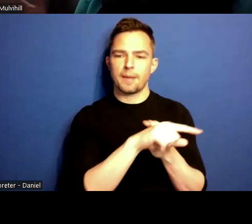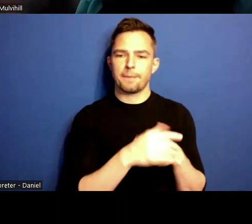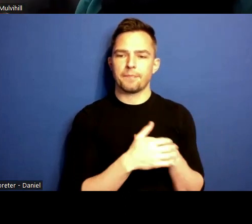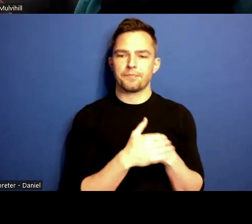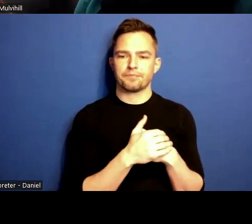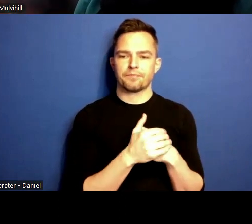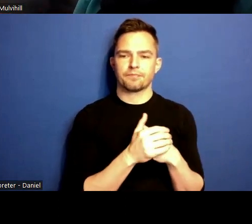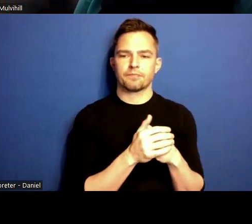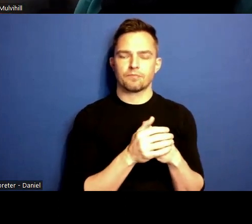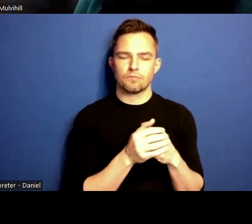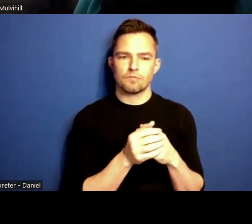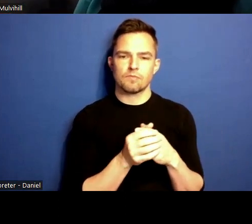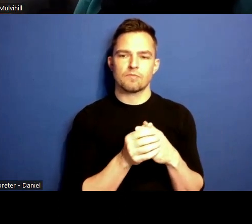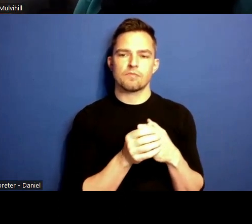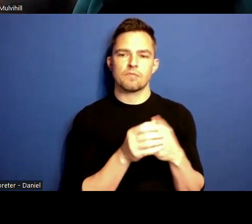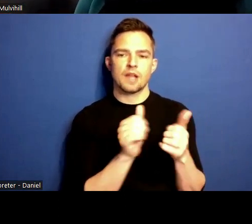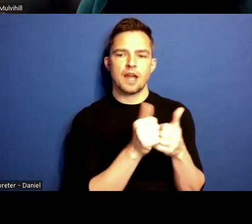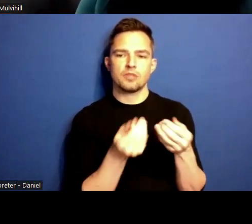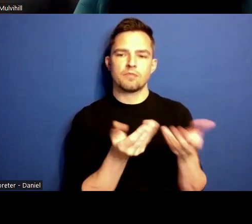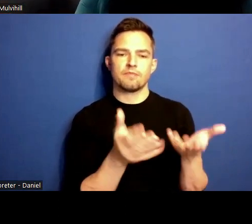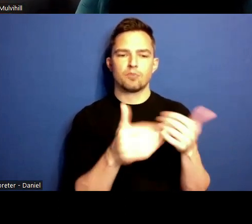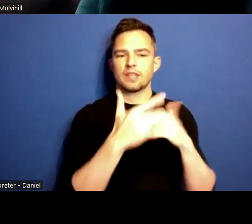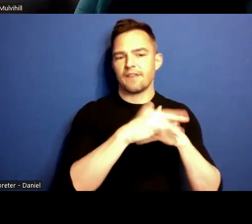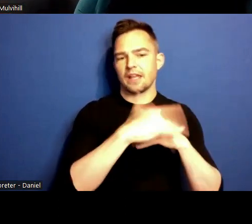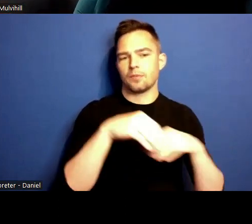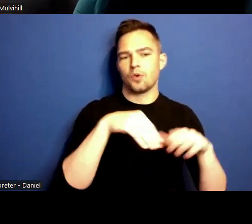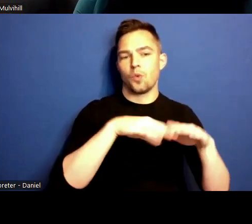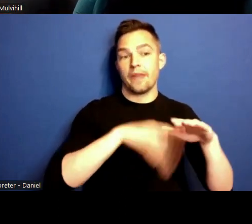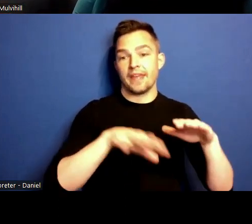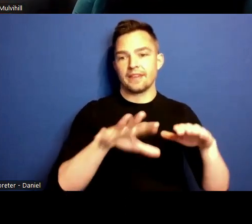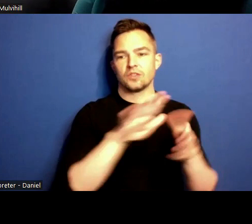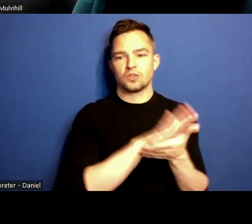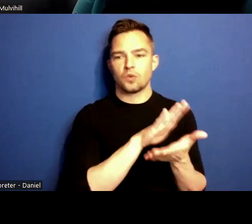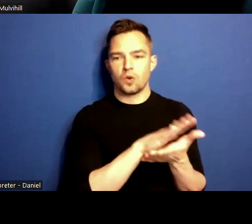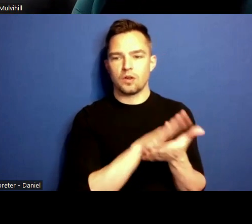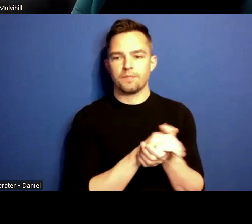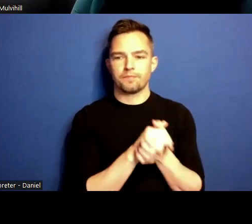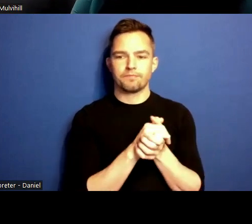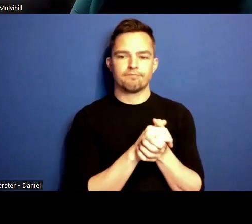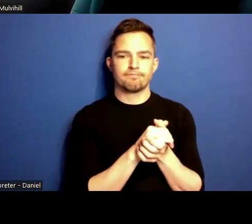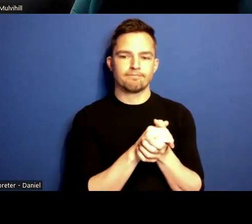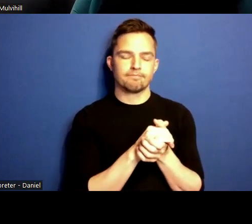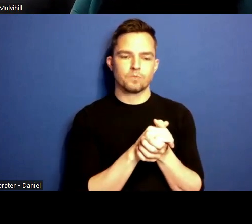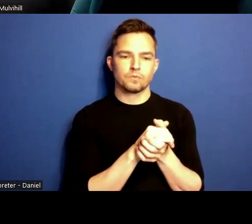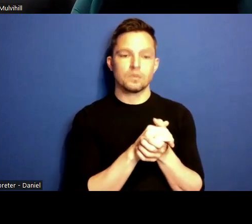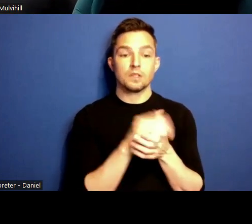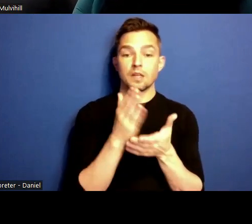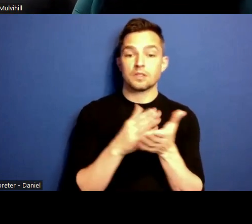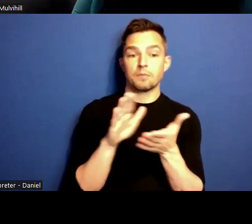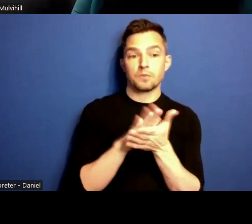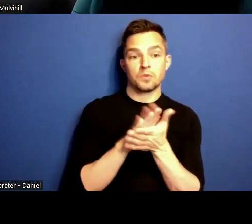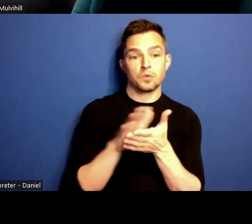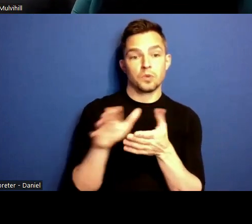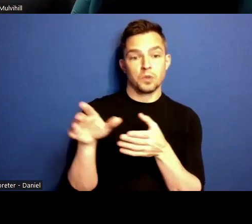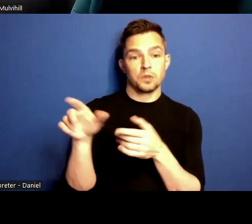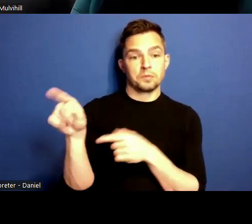the availability within the school. And so, I have friends who are school counselors who will say, yes, we have this program,